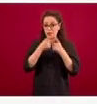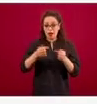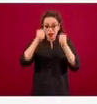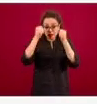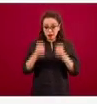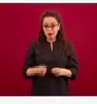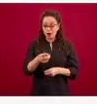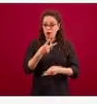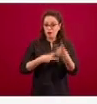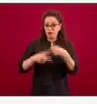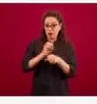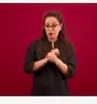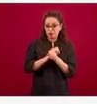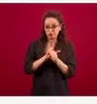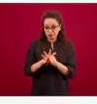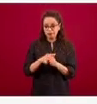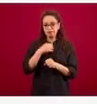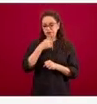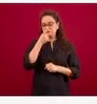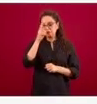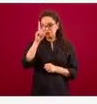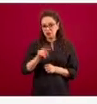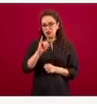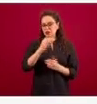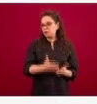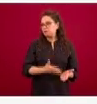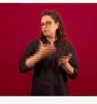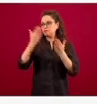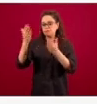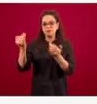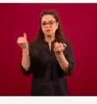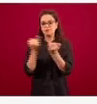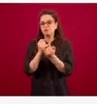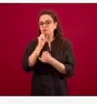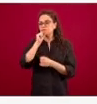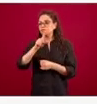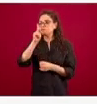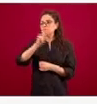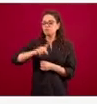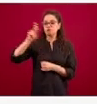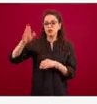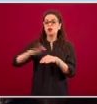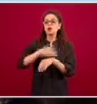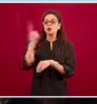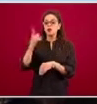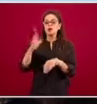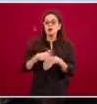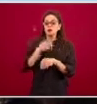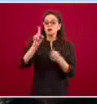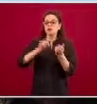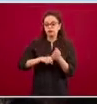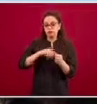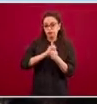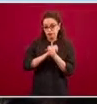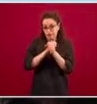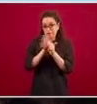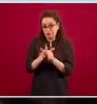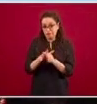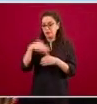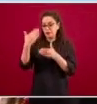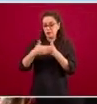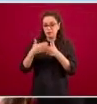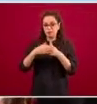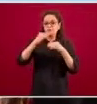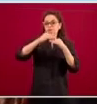just as I guaranteed that coronavirus was going to arrive to Mexico, I guarantee that this is going to happen.